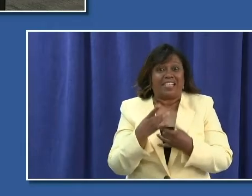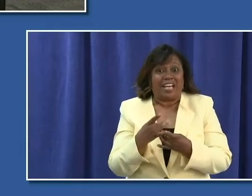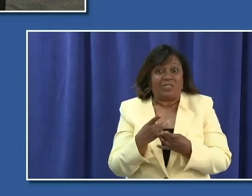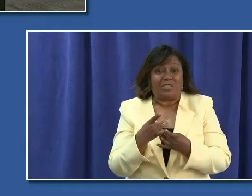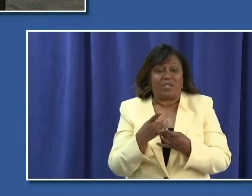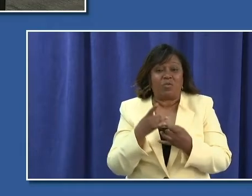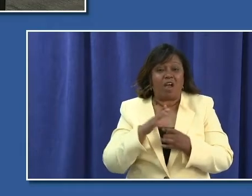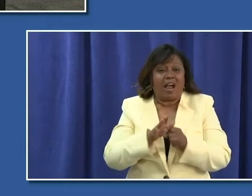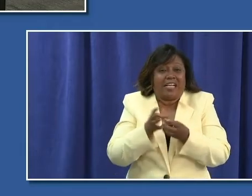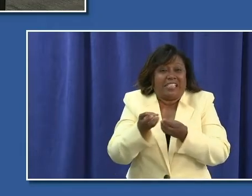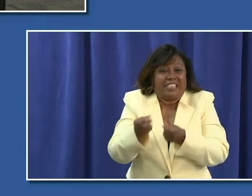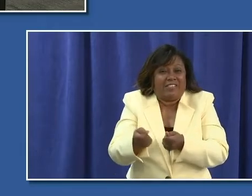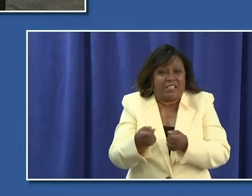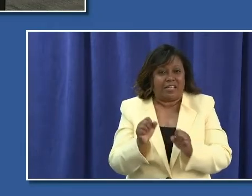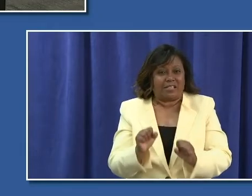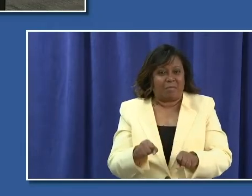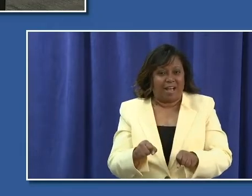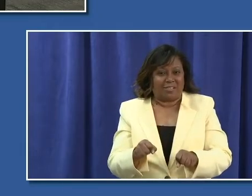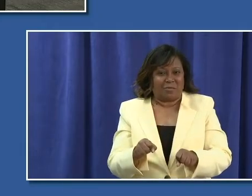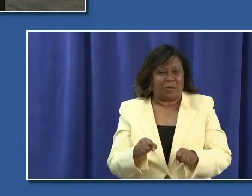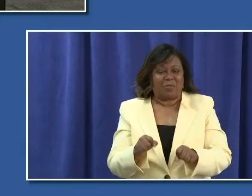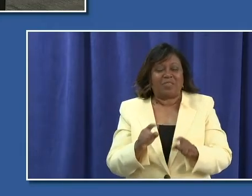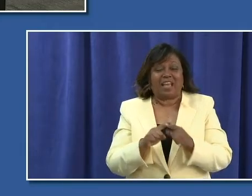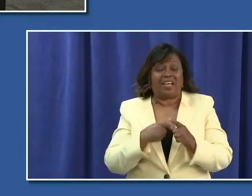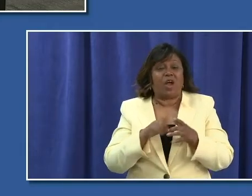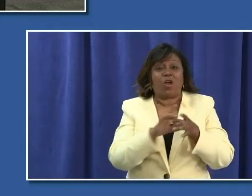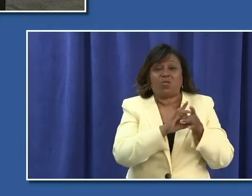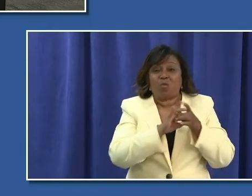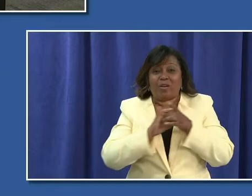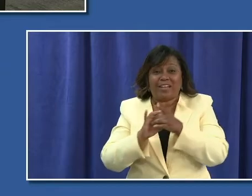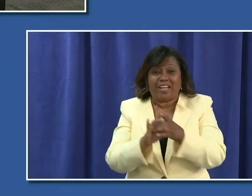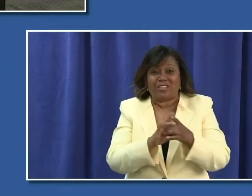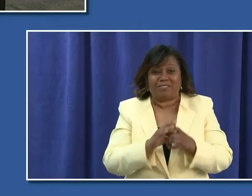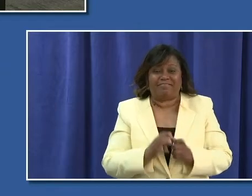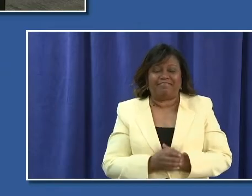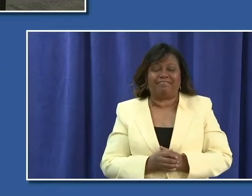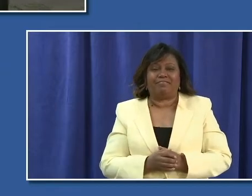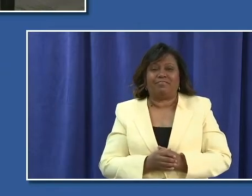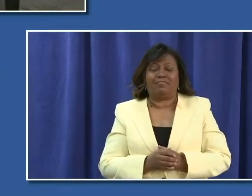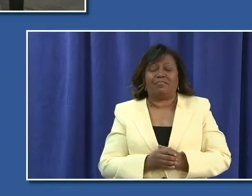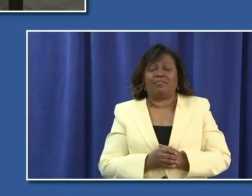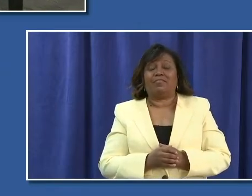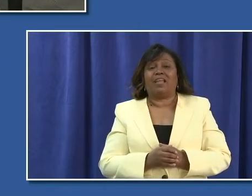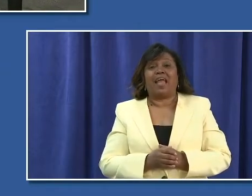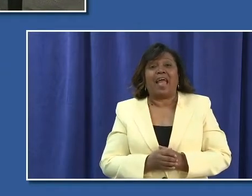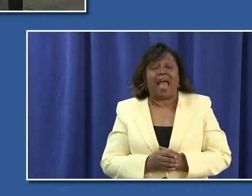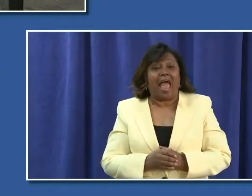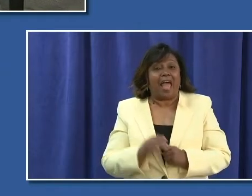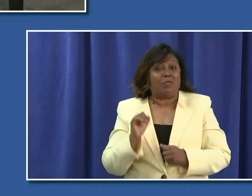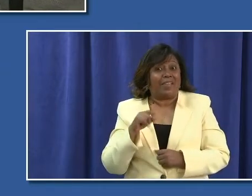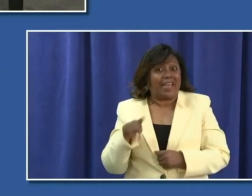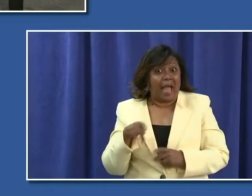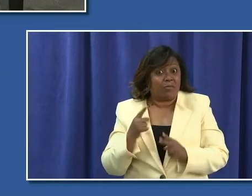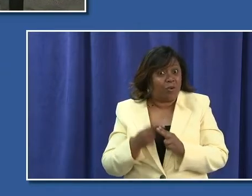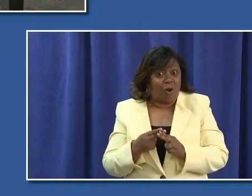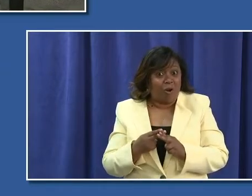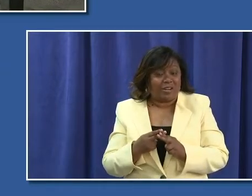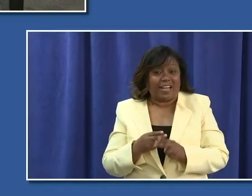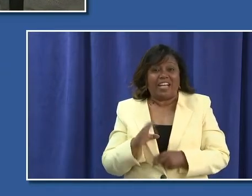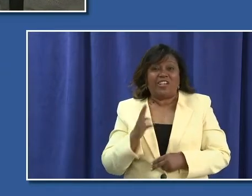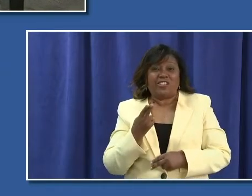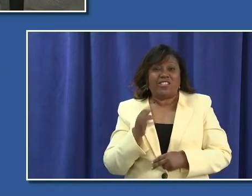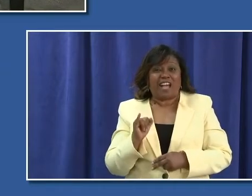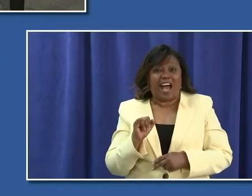we are as efficient as possible in our coordination. And what's that app called?